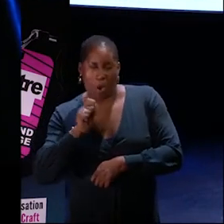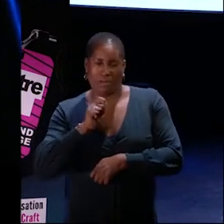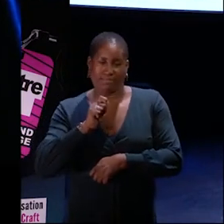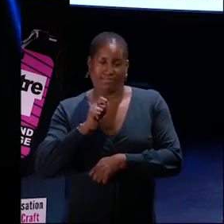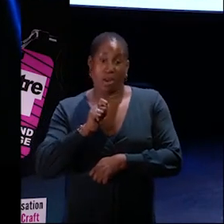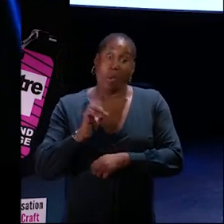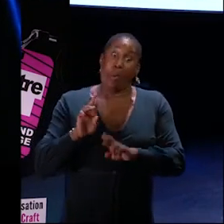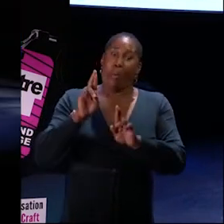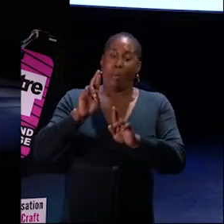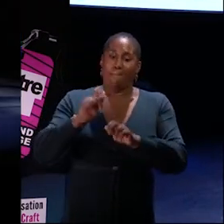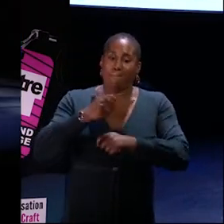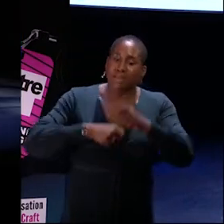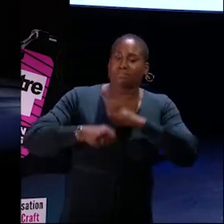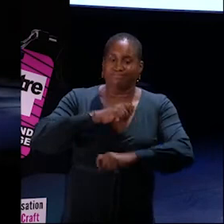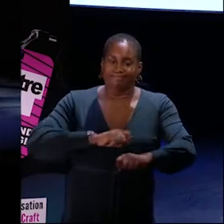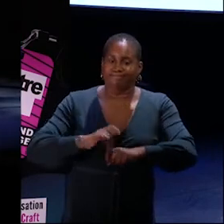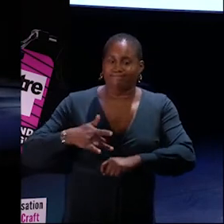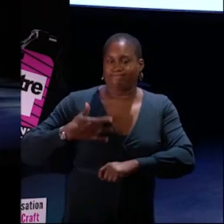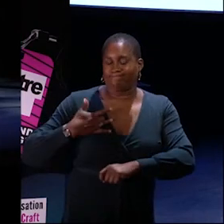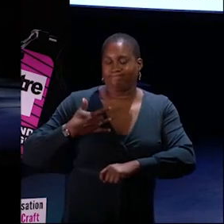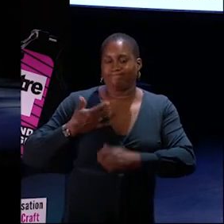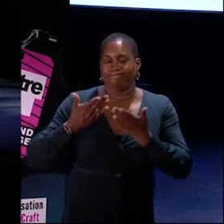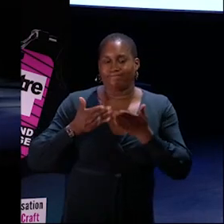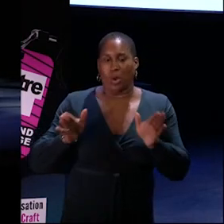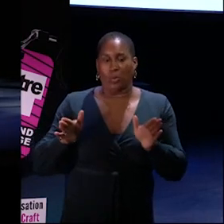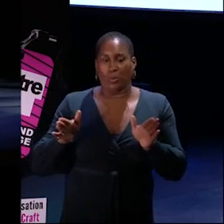soon too. So this is a shot from